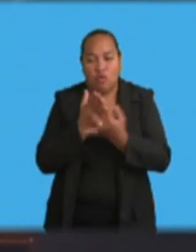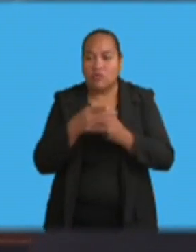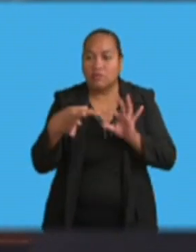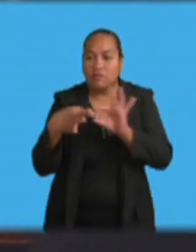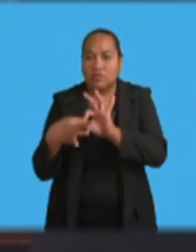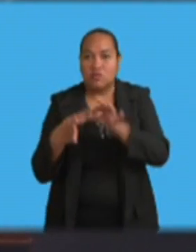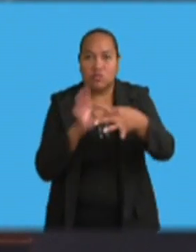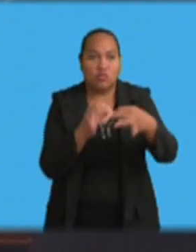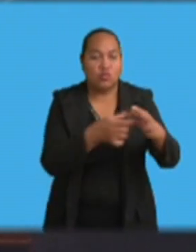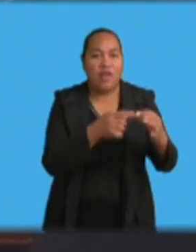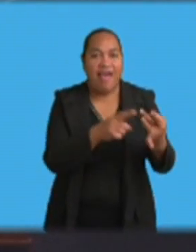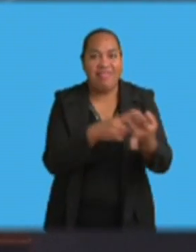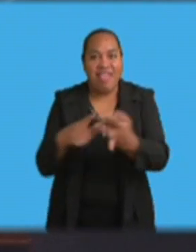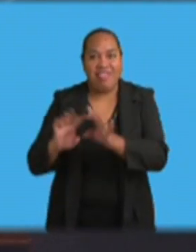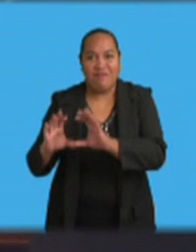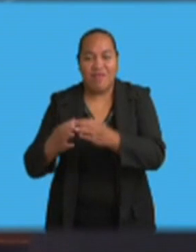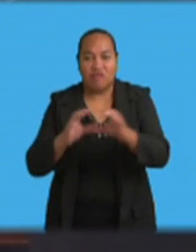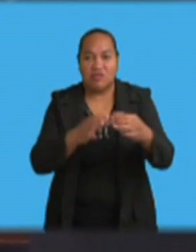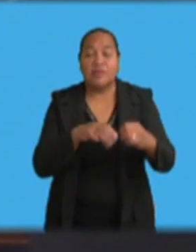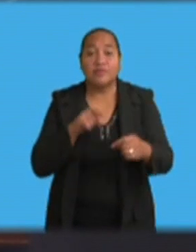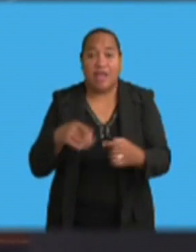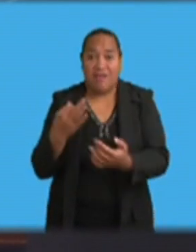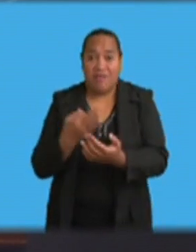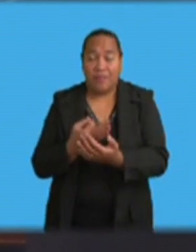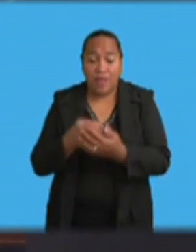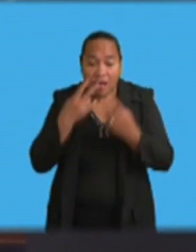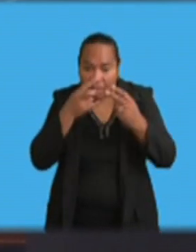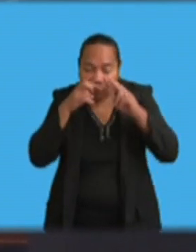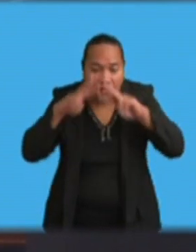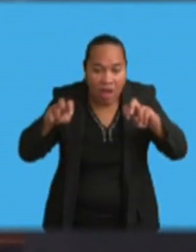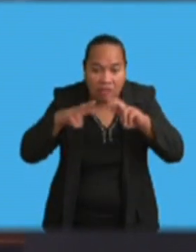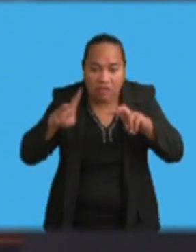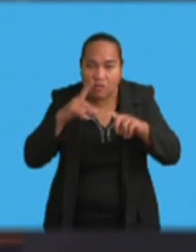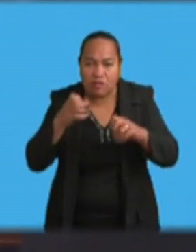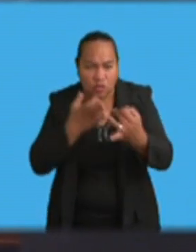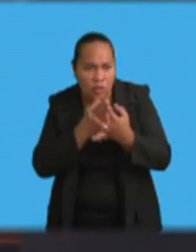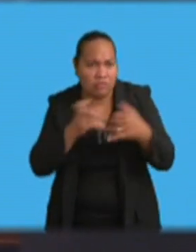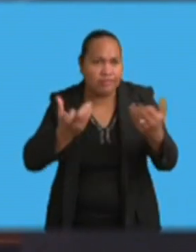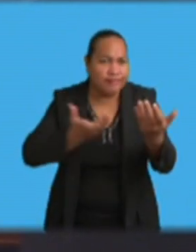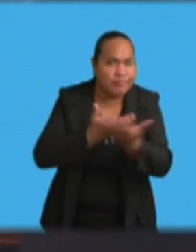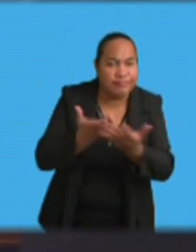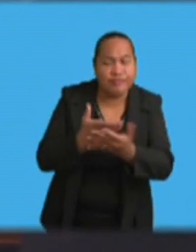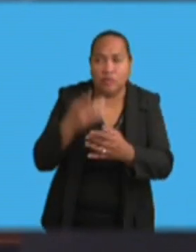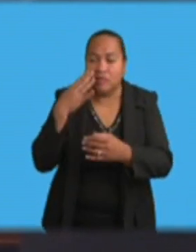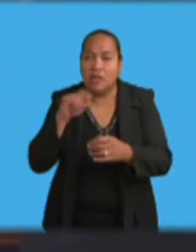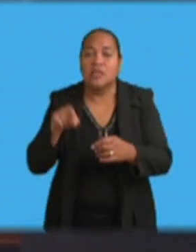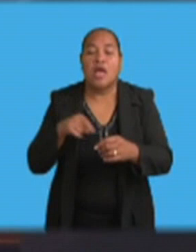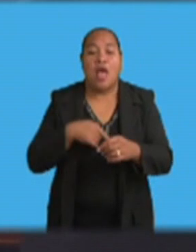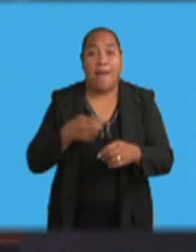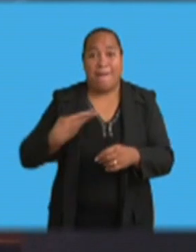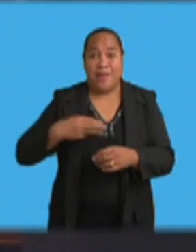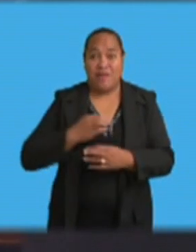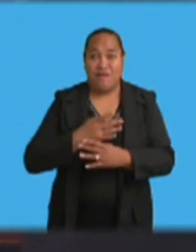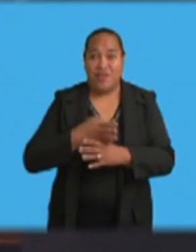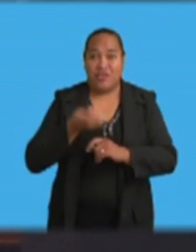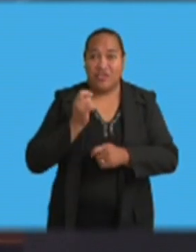Fiji. Madam Speaker, with the findings collected through collaboration and consultation, the Ministry of Fisheries is working to